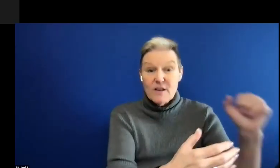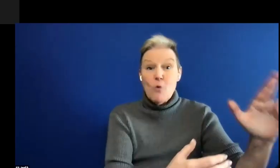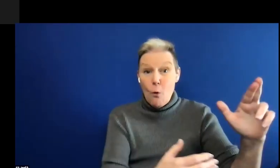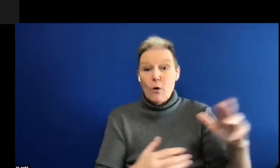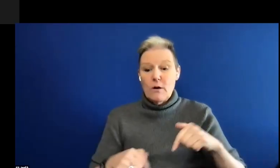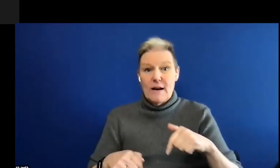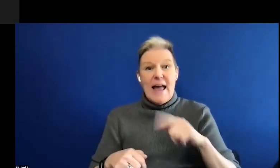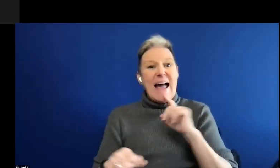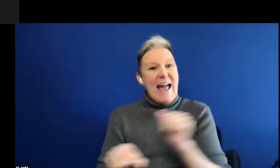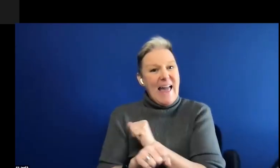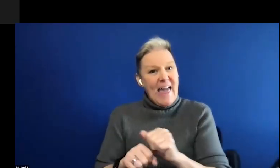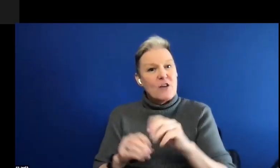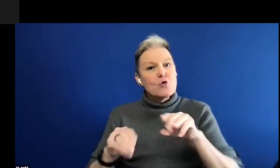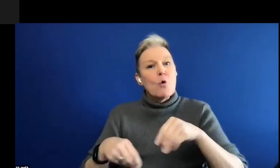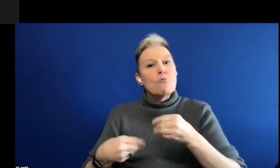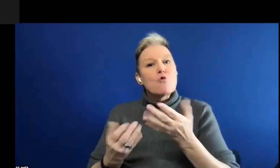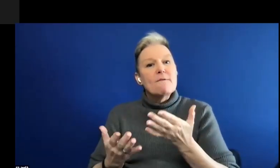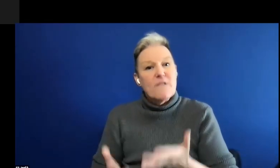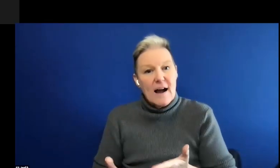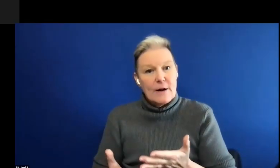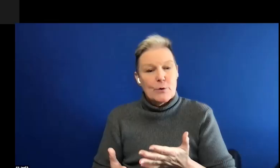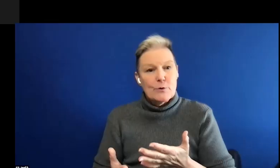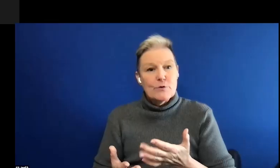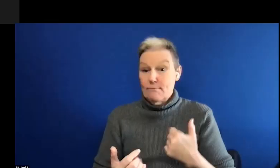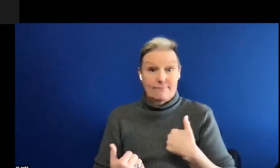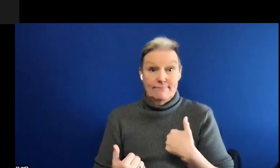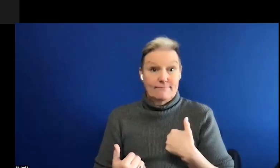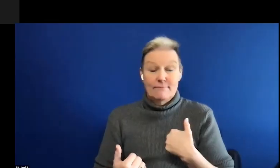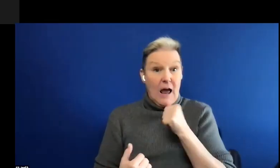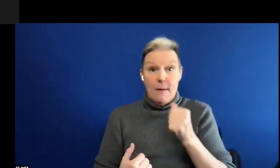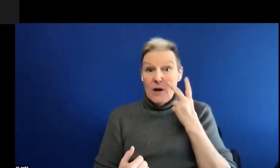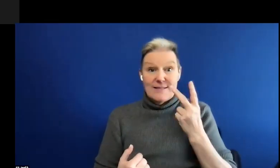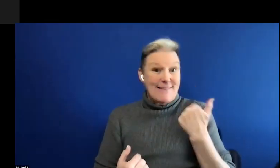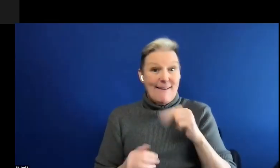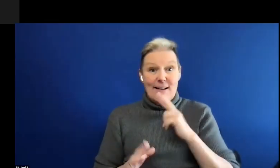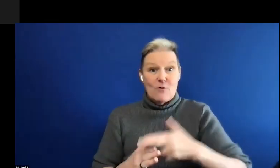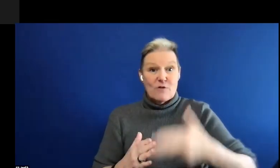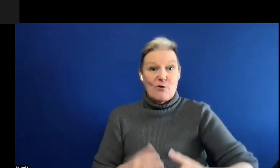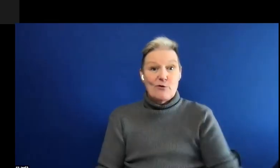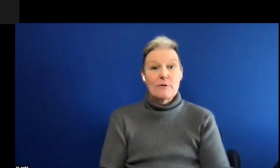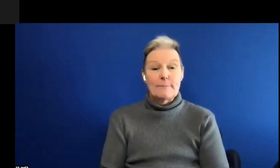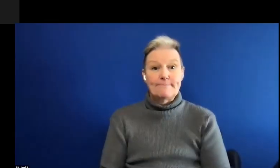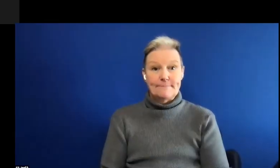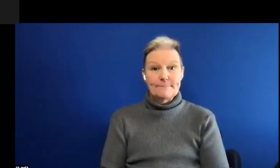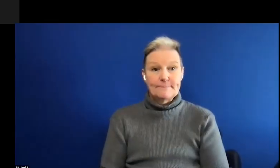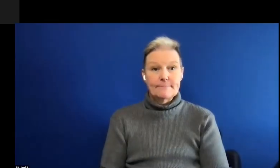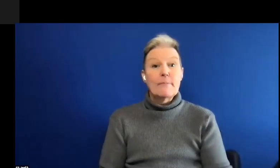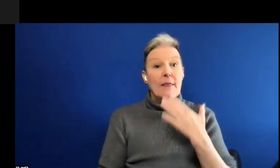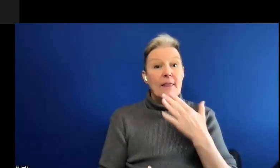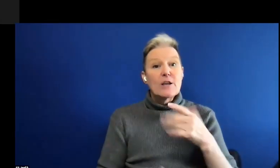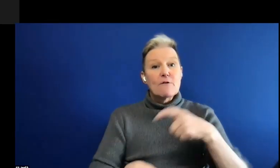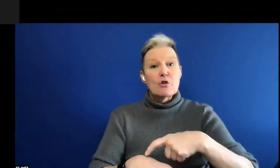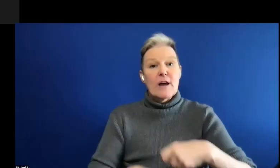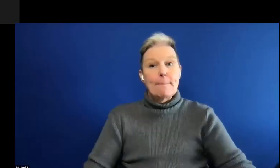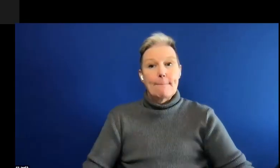or if it's actual providers. But I am not seeing any results. Thank you for the